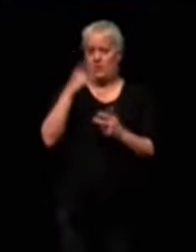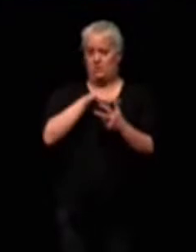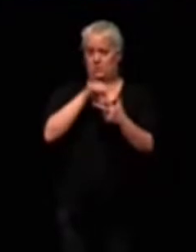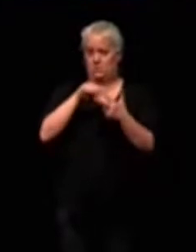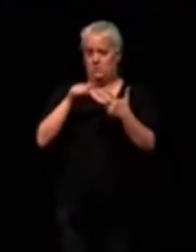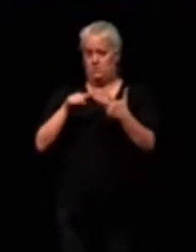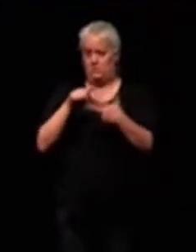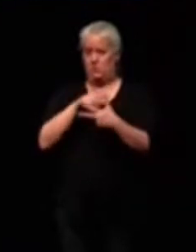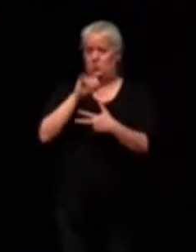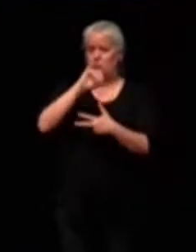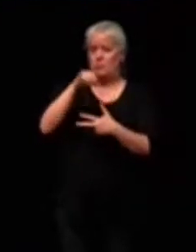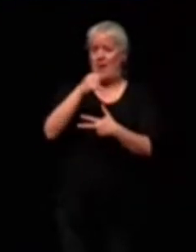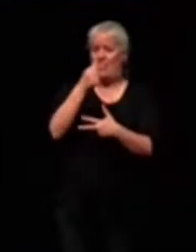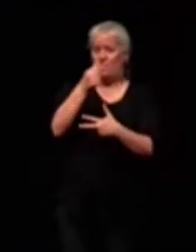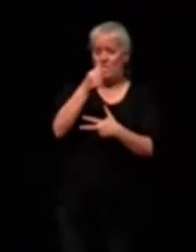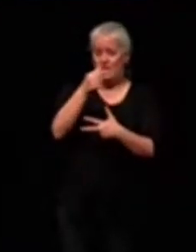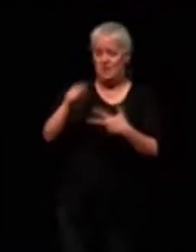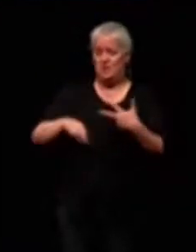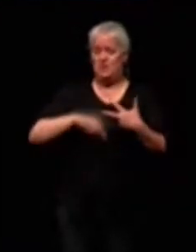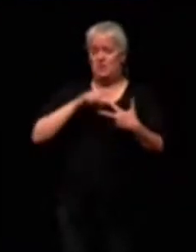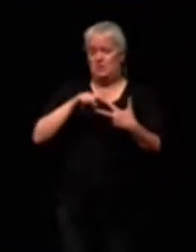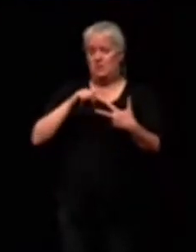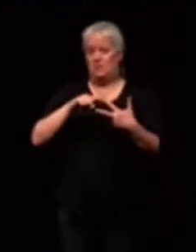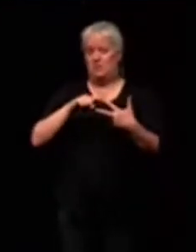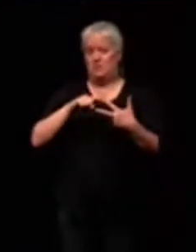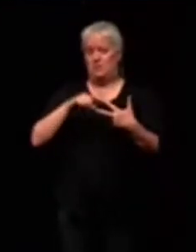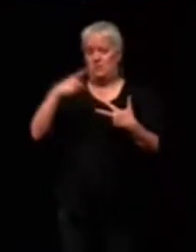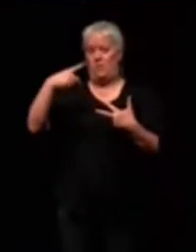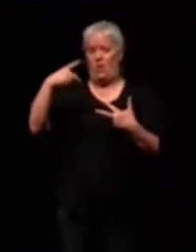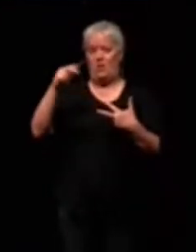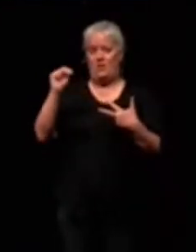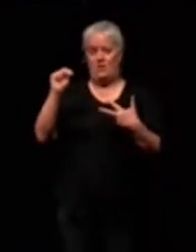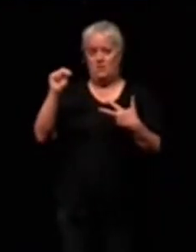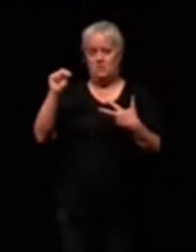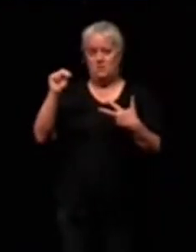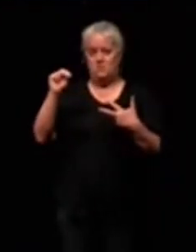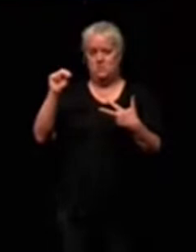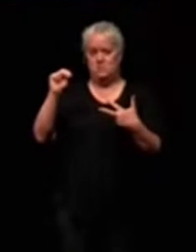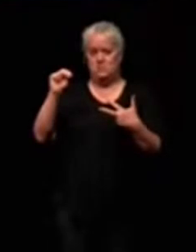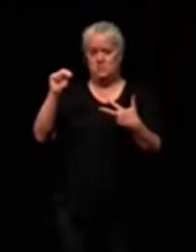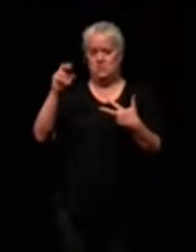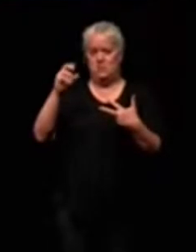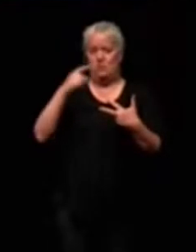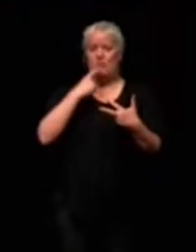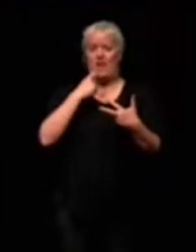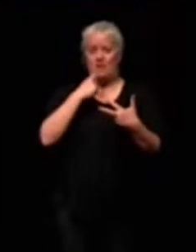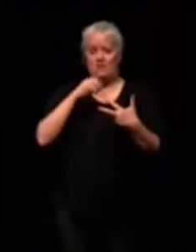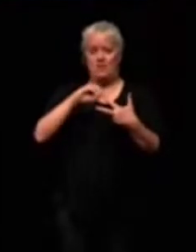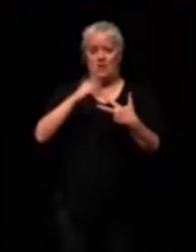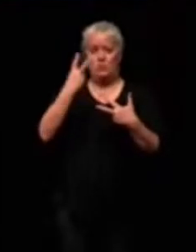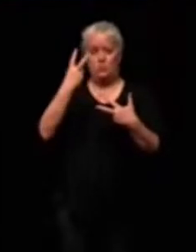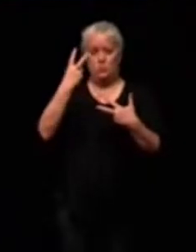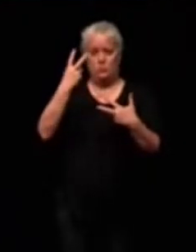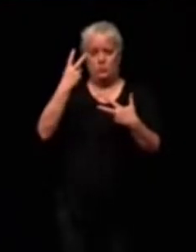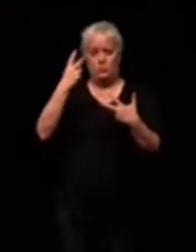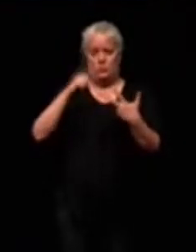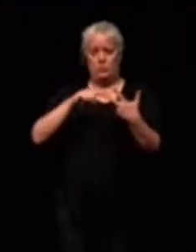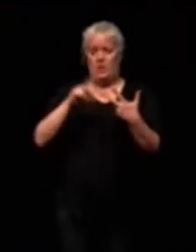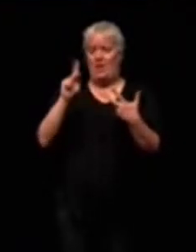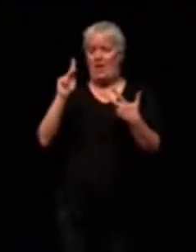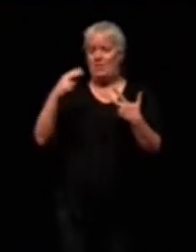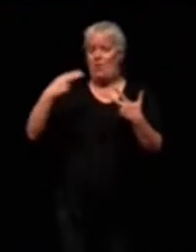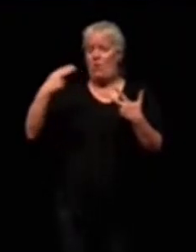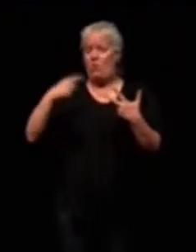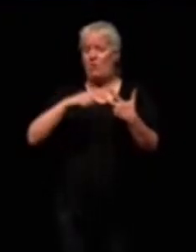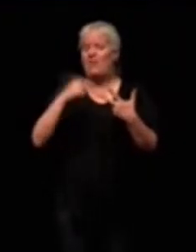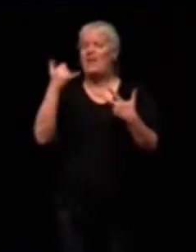it's Jumaane is green, number 1. Paul Nichols is number 2 in red, and if you want Kathy Hochul,